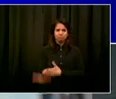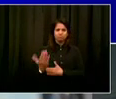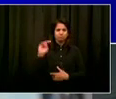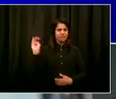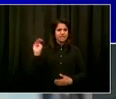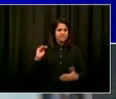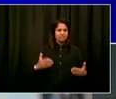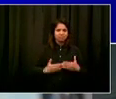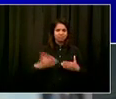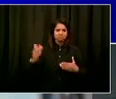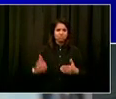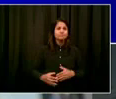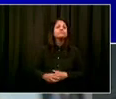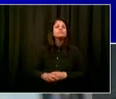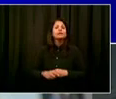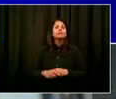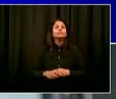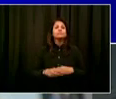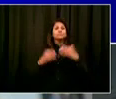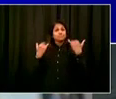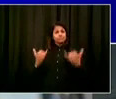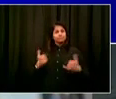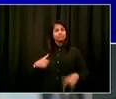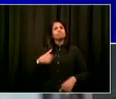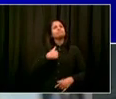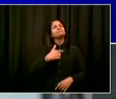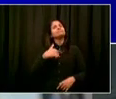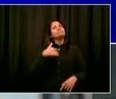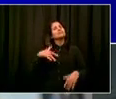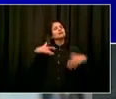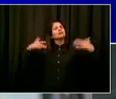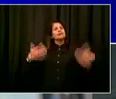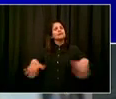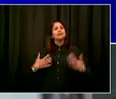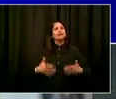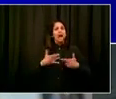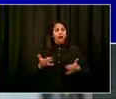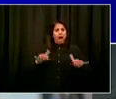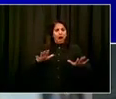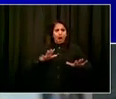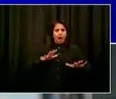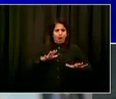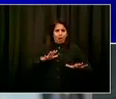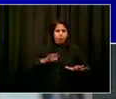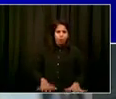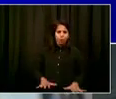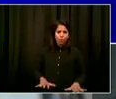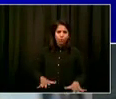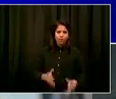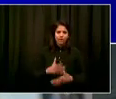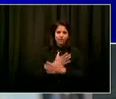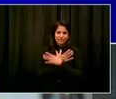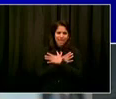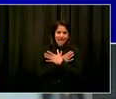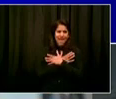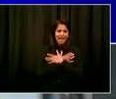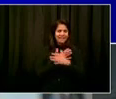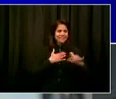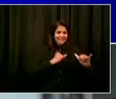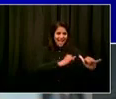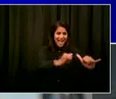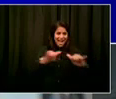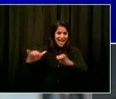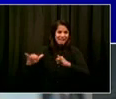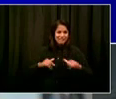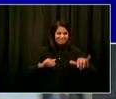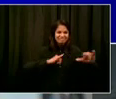time, because we finally have a clear result to this election. So that's the good news, and that's going to do so much